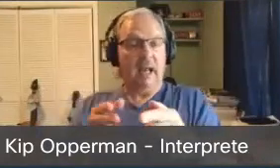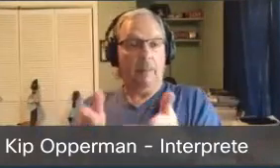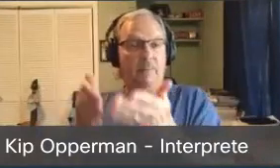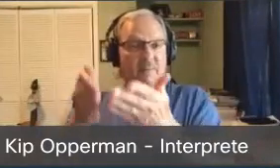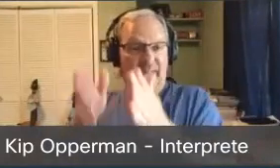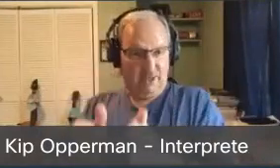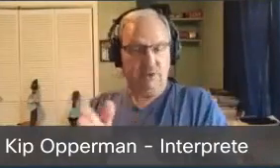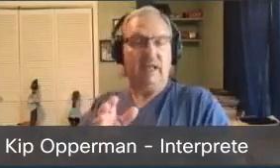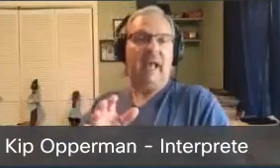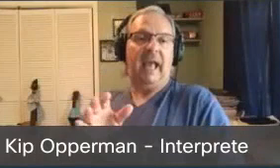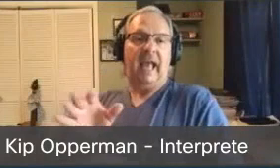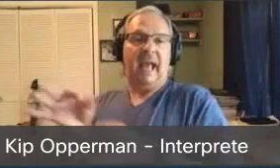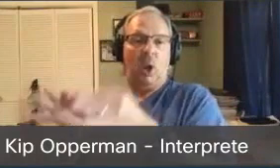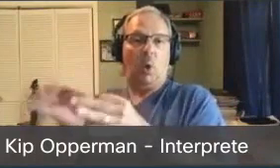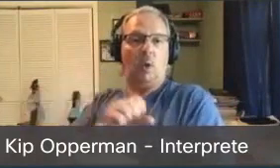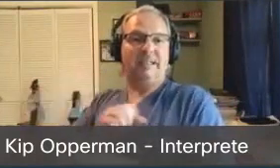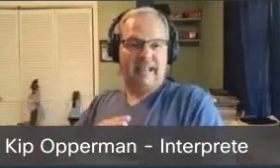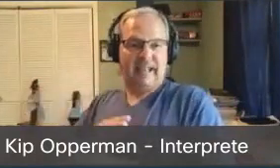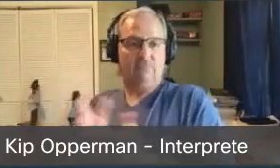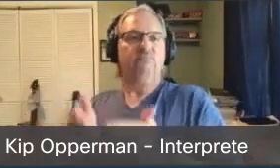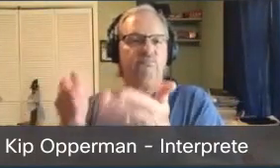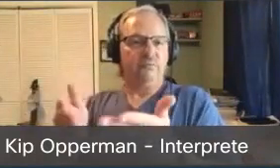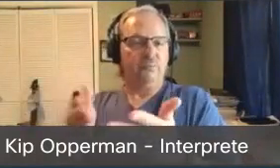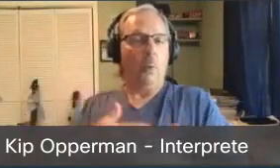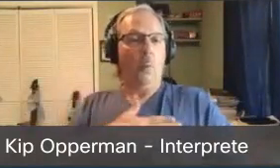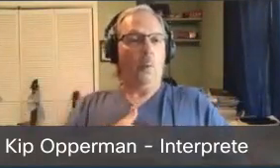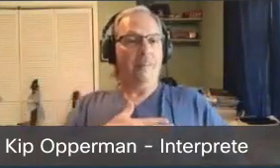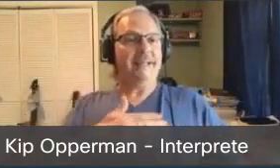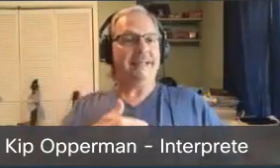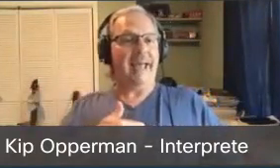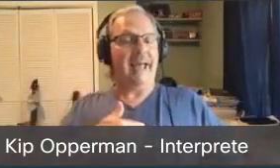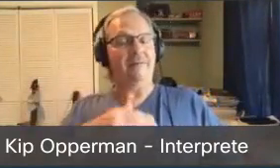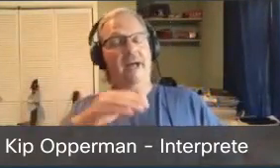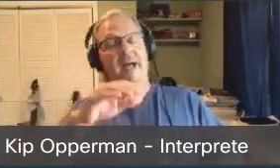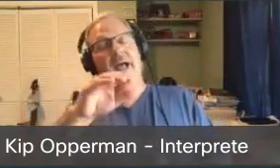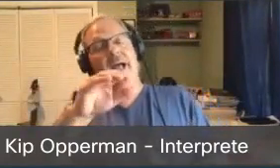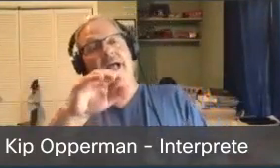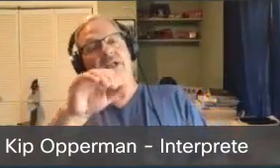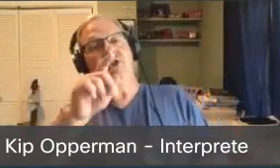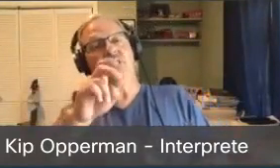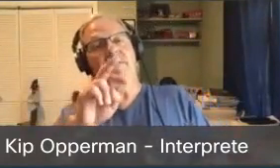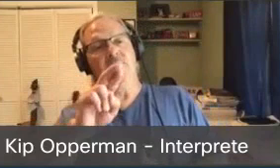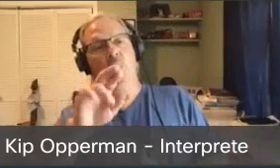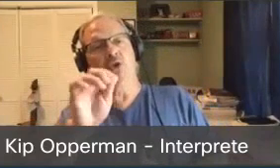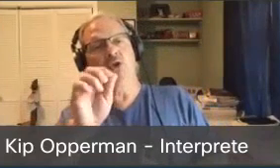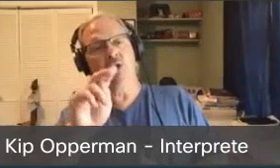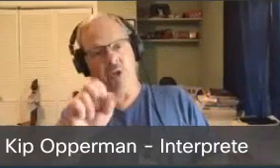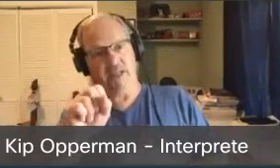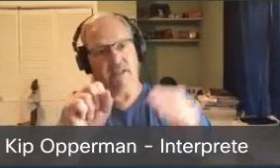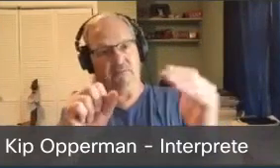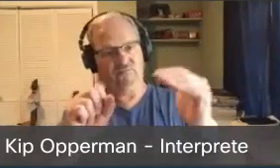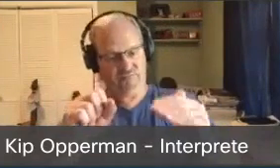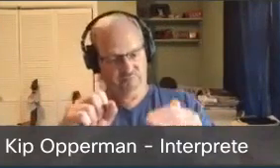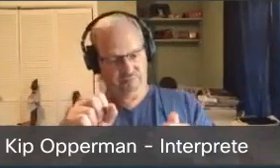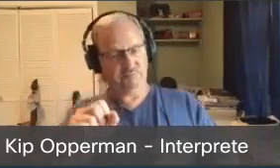covered. We are pleased to have Jennifer Johnson, the Honorable Marcia Hirsch, and Dr. Lisa Callahan present on